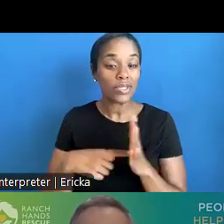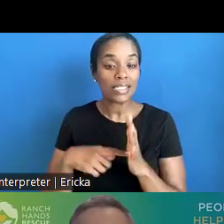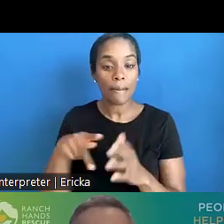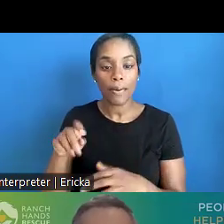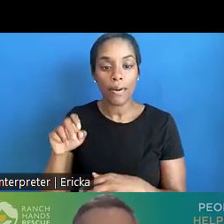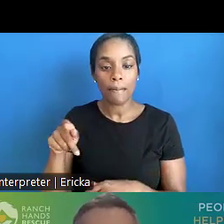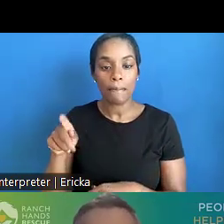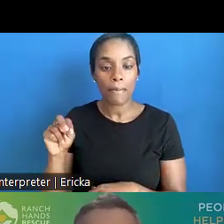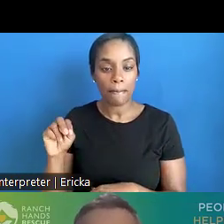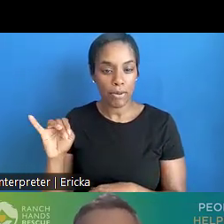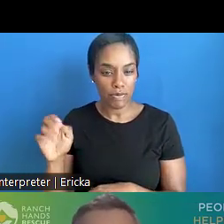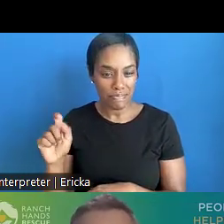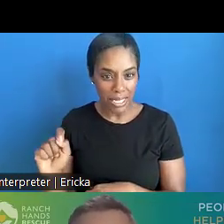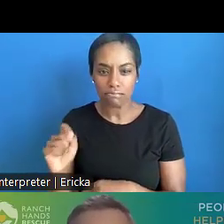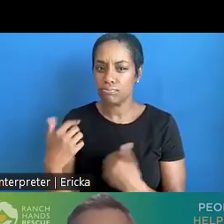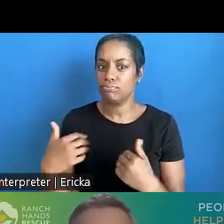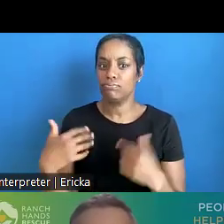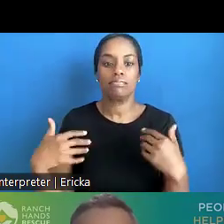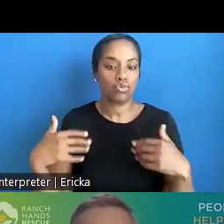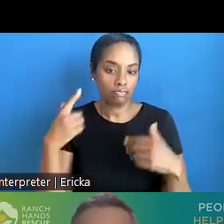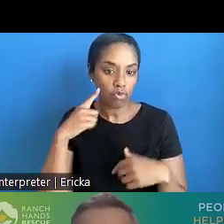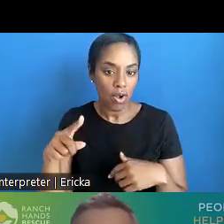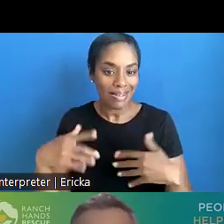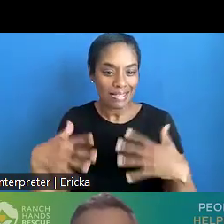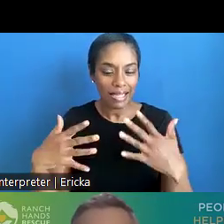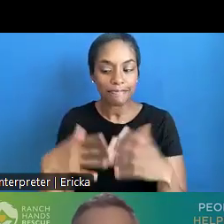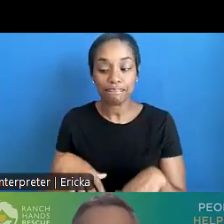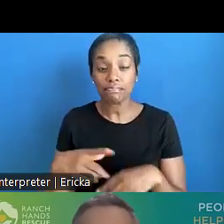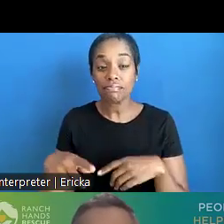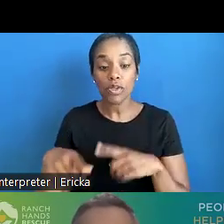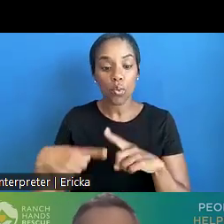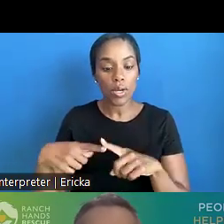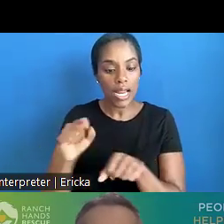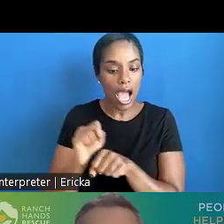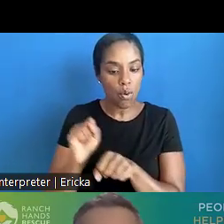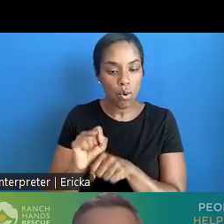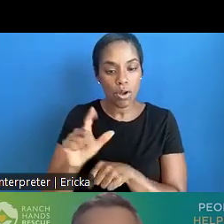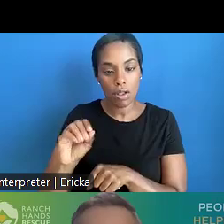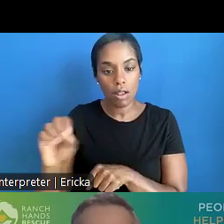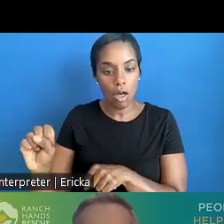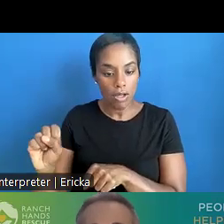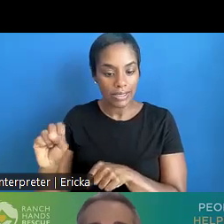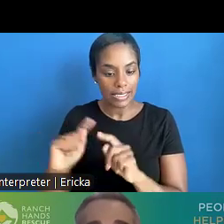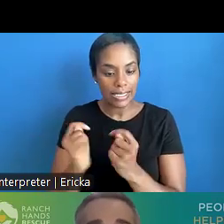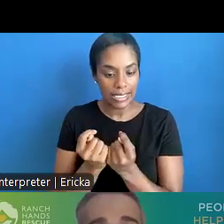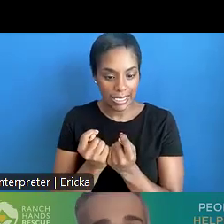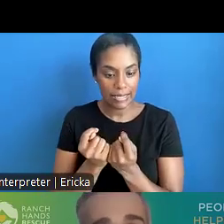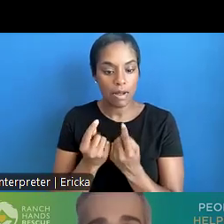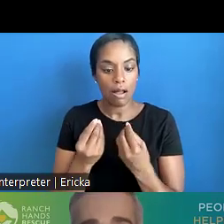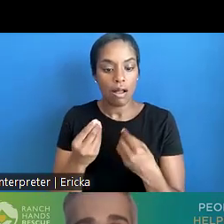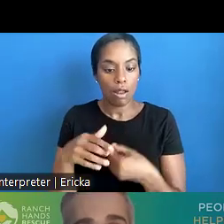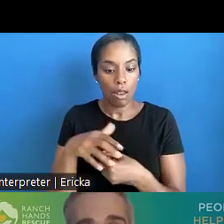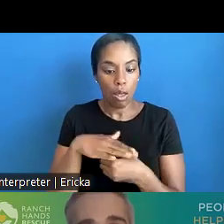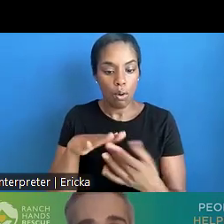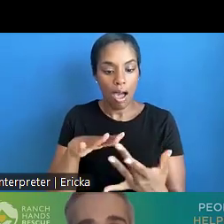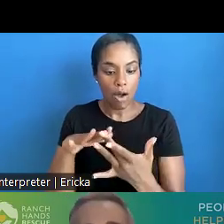When I when I worked on the LOSS team, which is local outreach to suicide survivors, we would carry peppermints